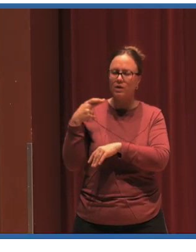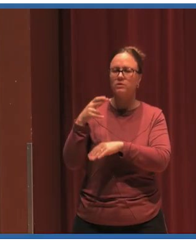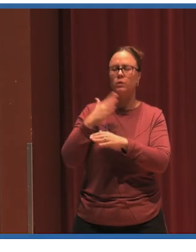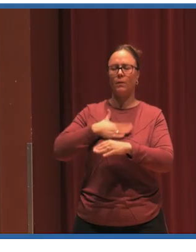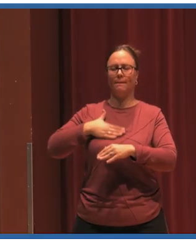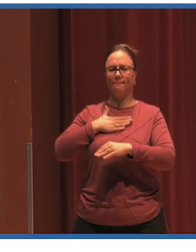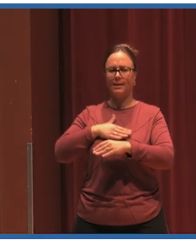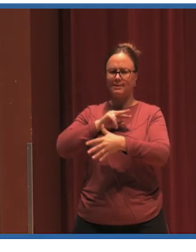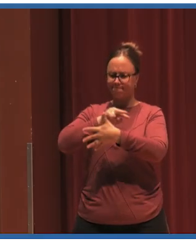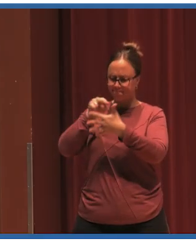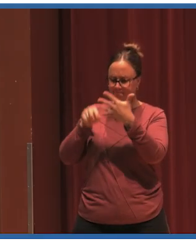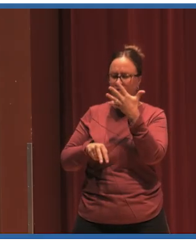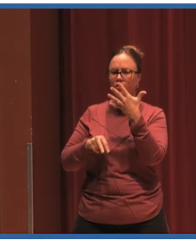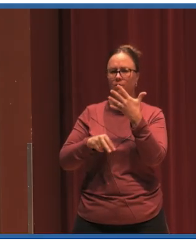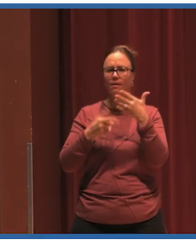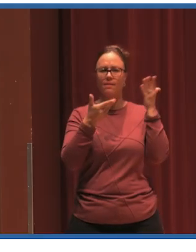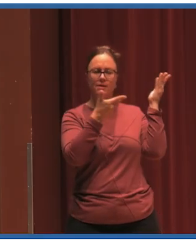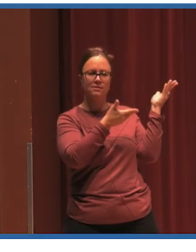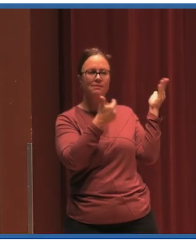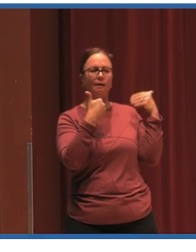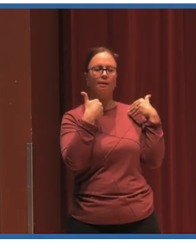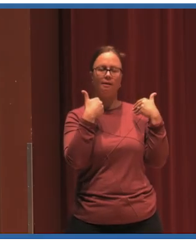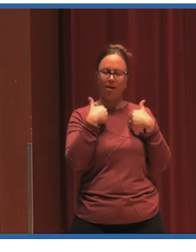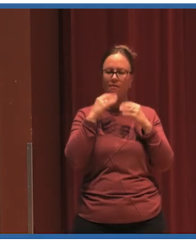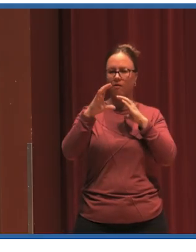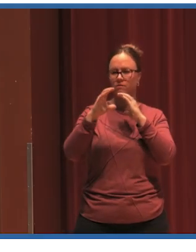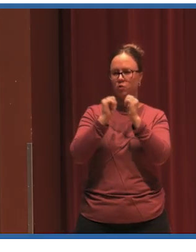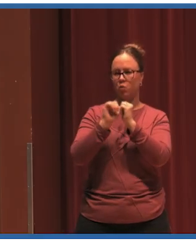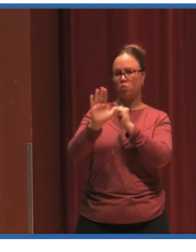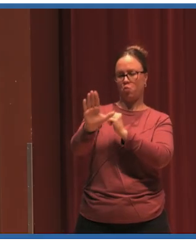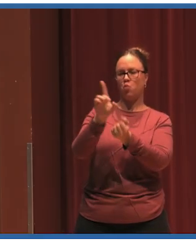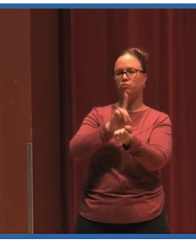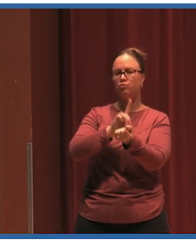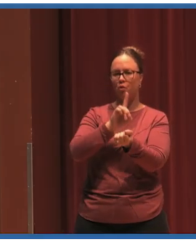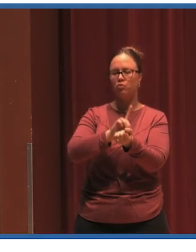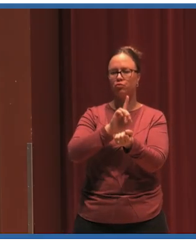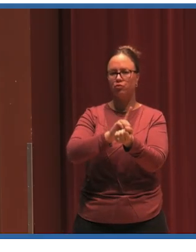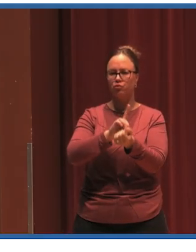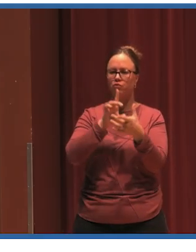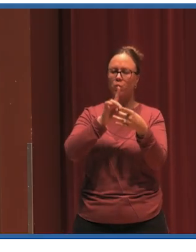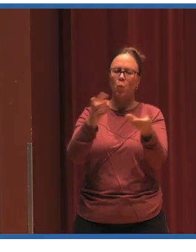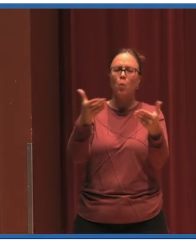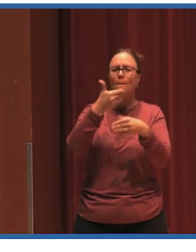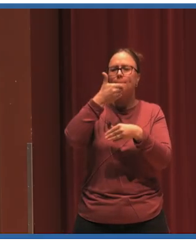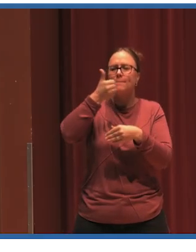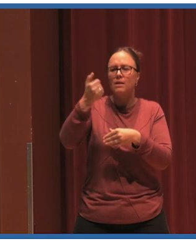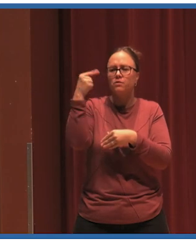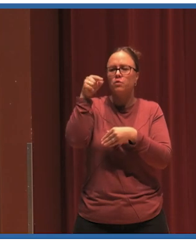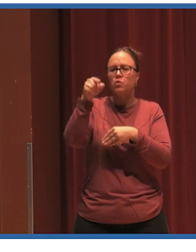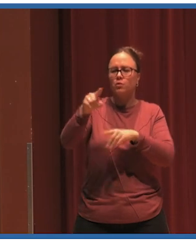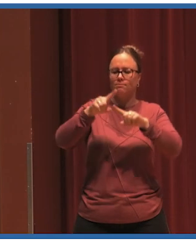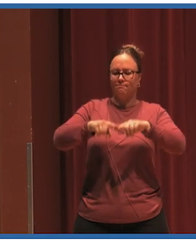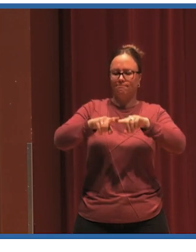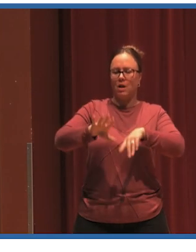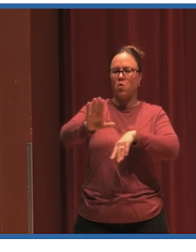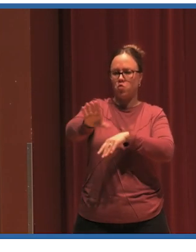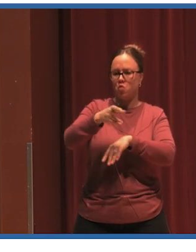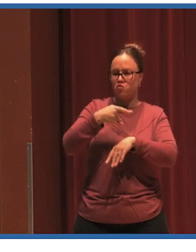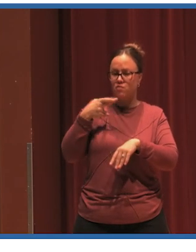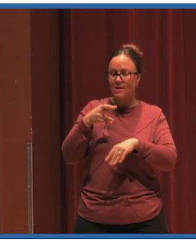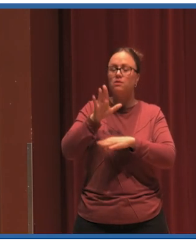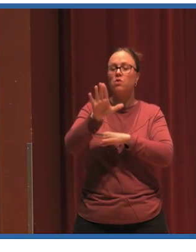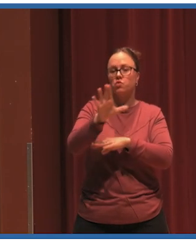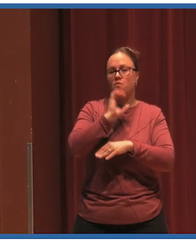those and have that conversation with your physician on what is best for you based upon your risk and your